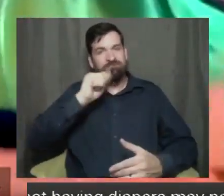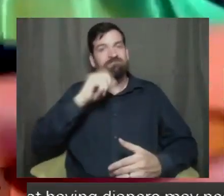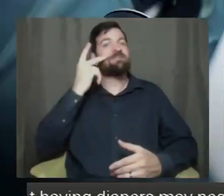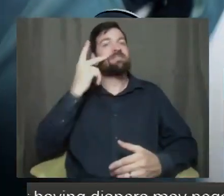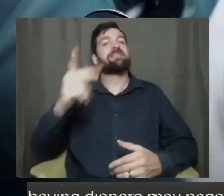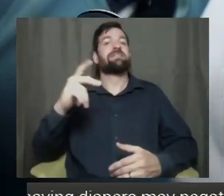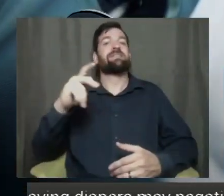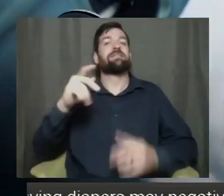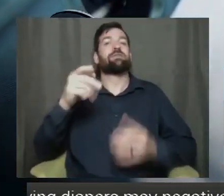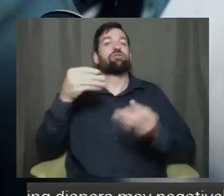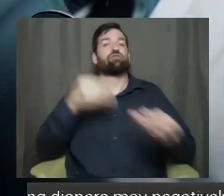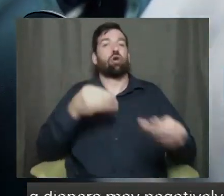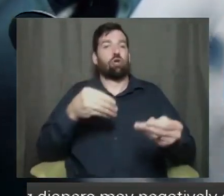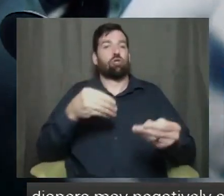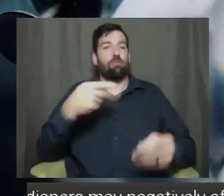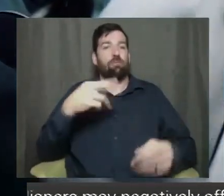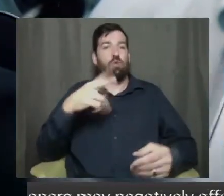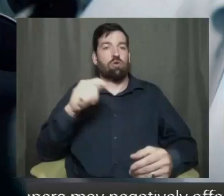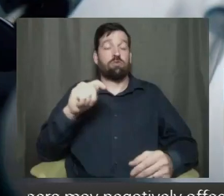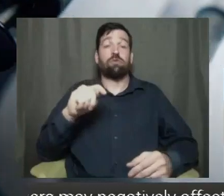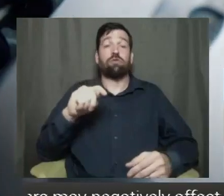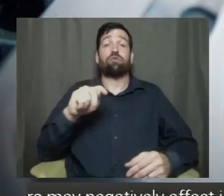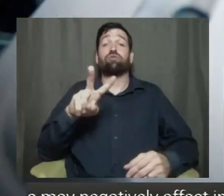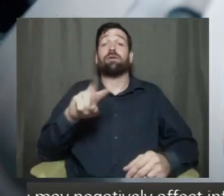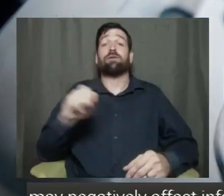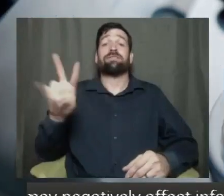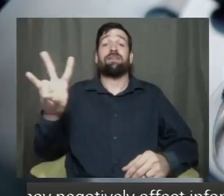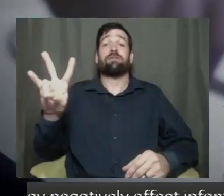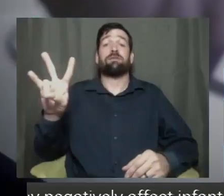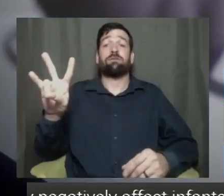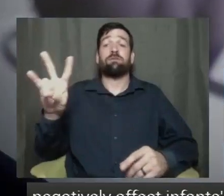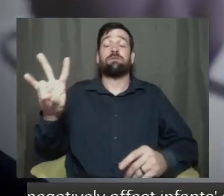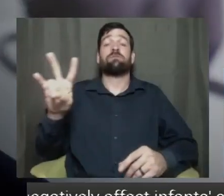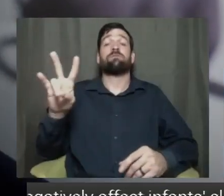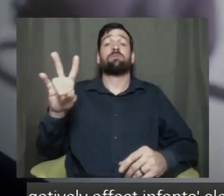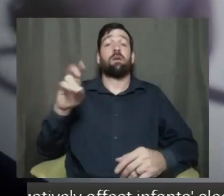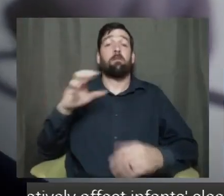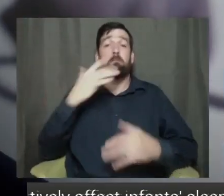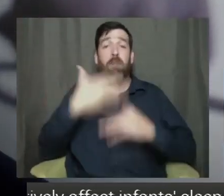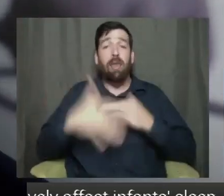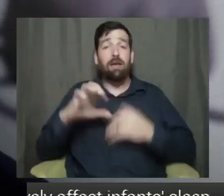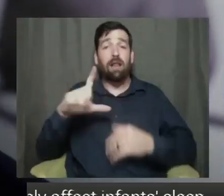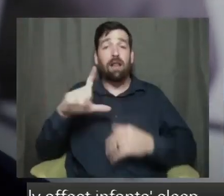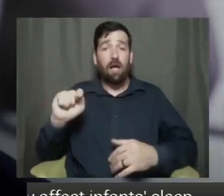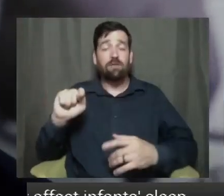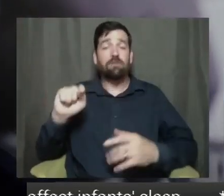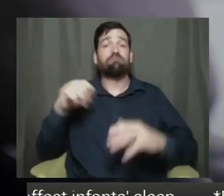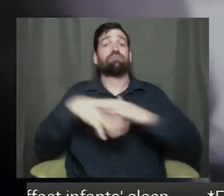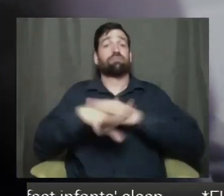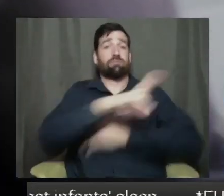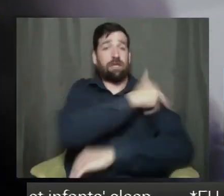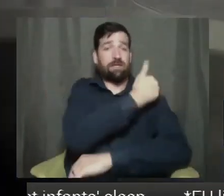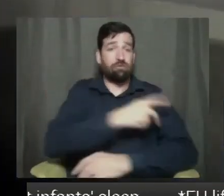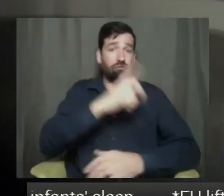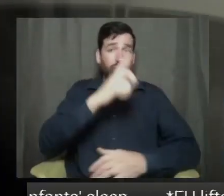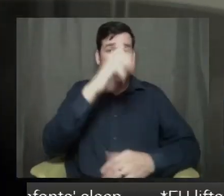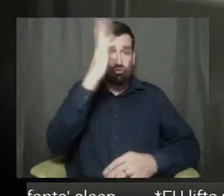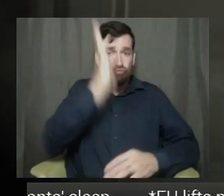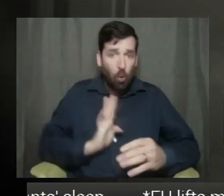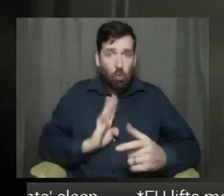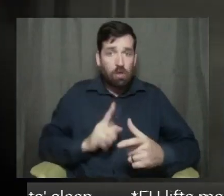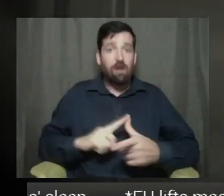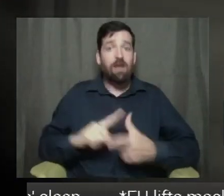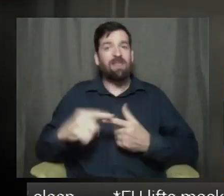In 2007, a blood clot landed the Warrensburg man in the hospital where he had a stroke, followed by 5 surgeries. The